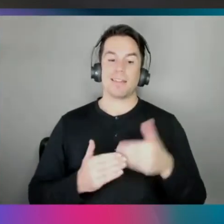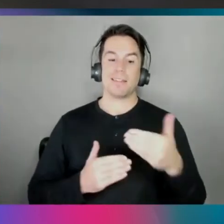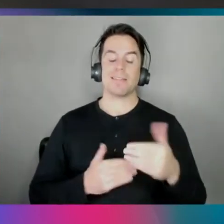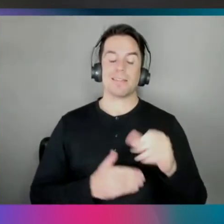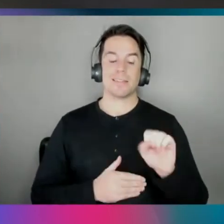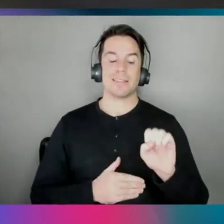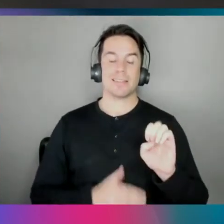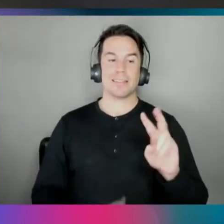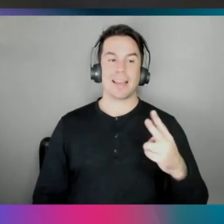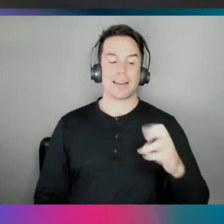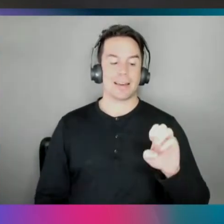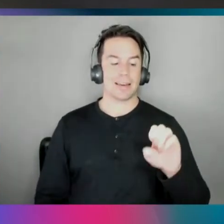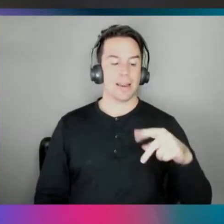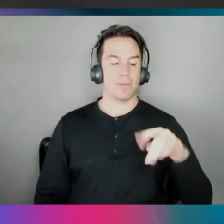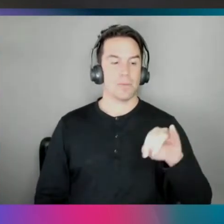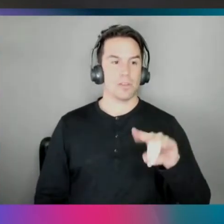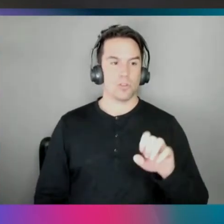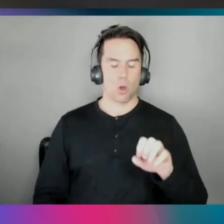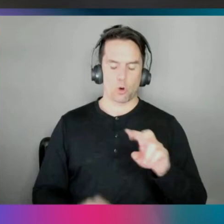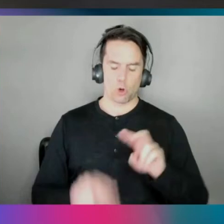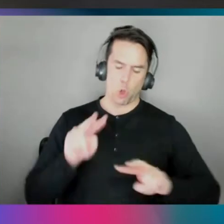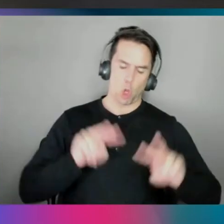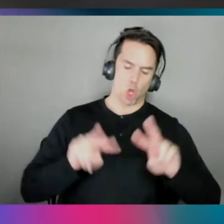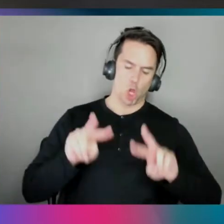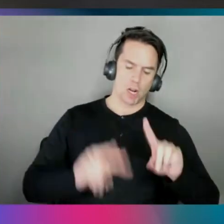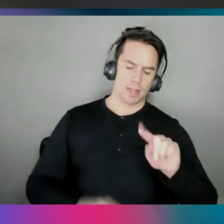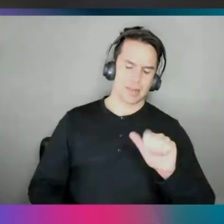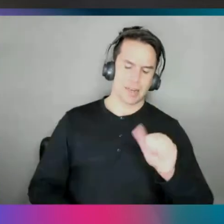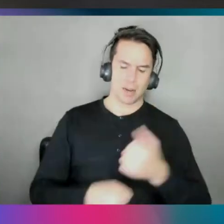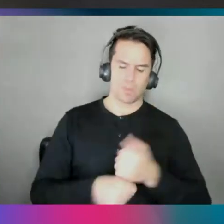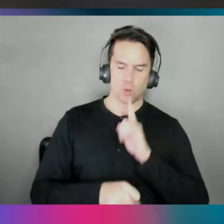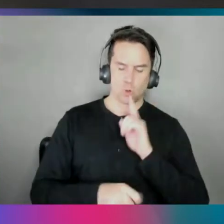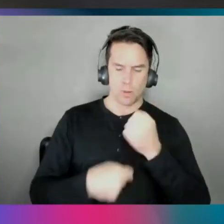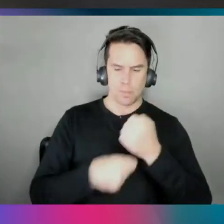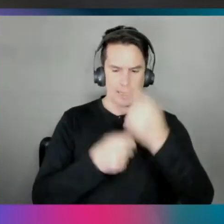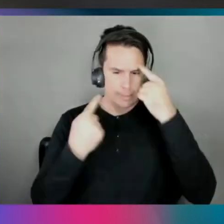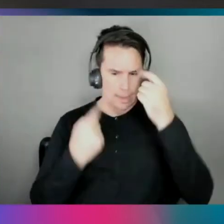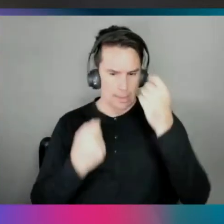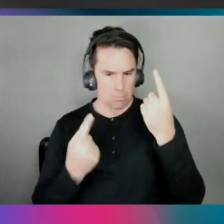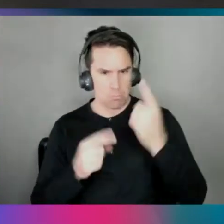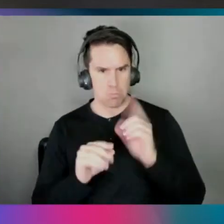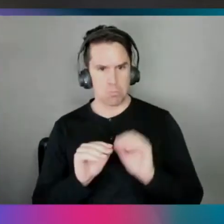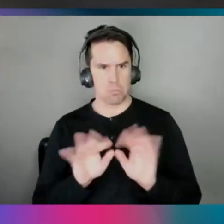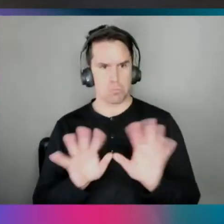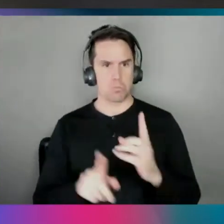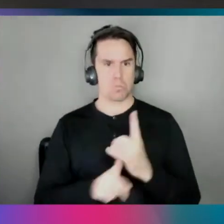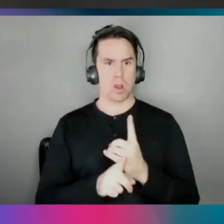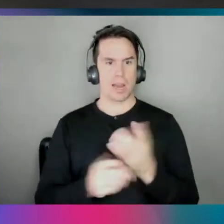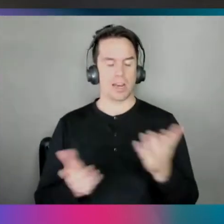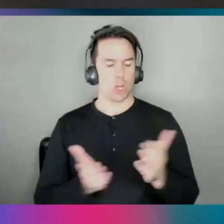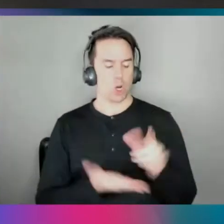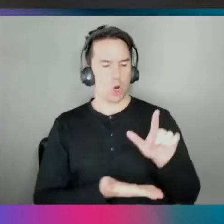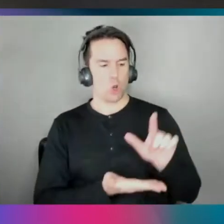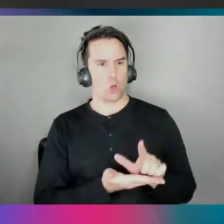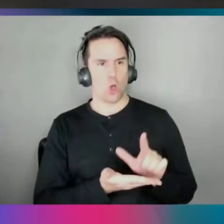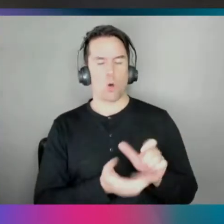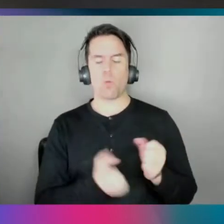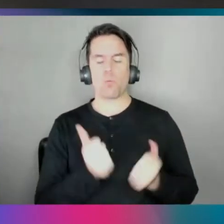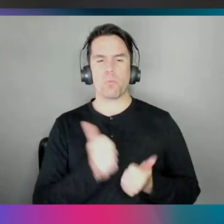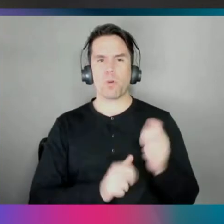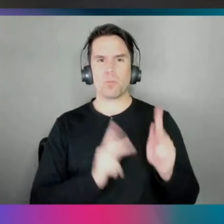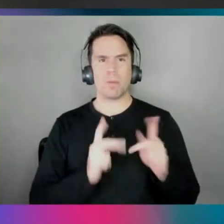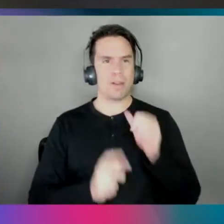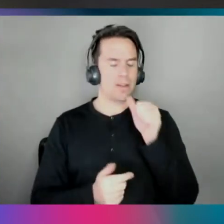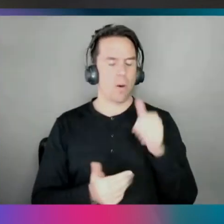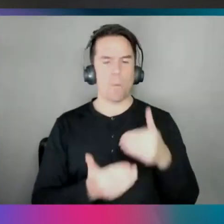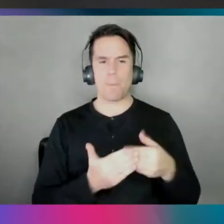and make sure does it make sense, right? Kind of makes sense here that we're pretty low. Most people don't buy thousands of something. They buy ones